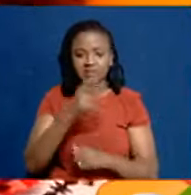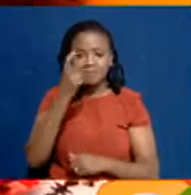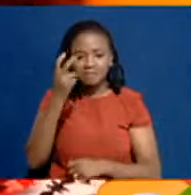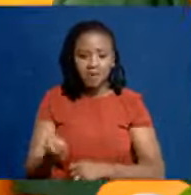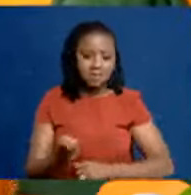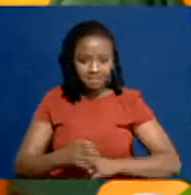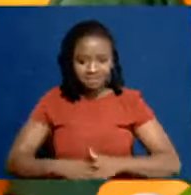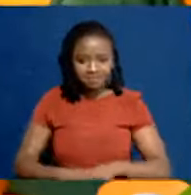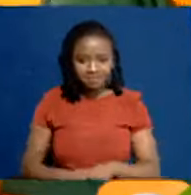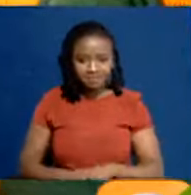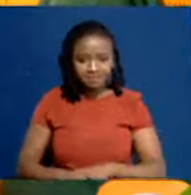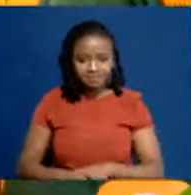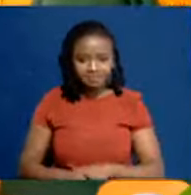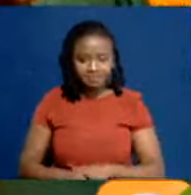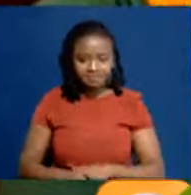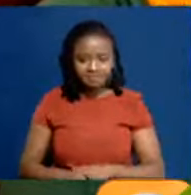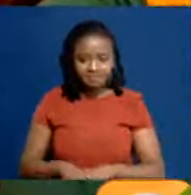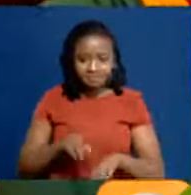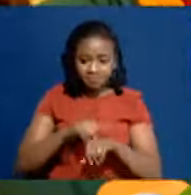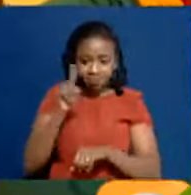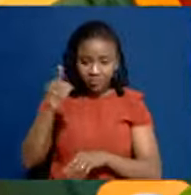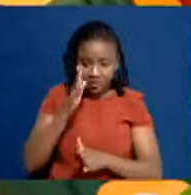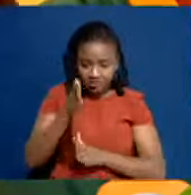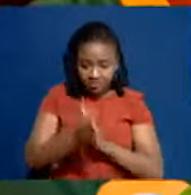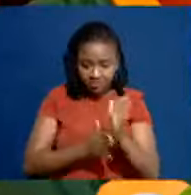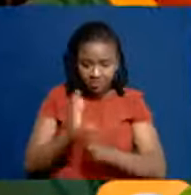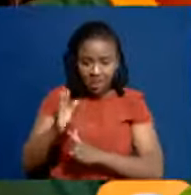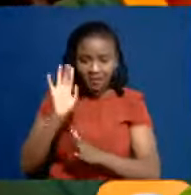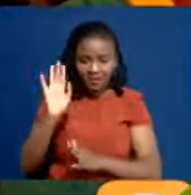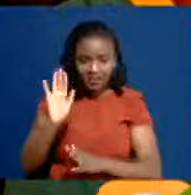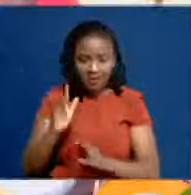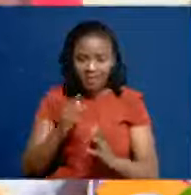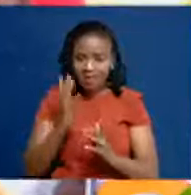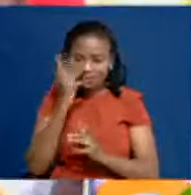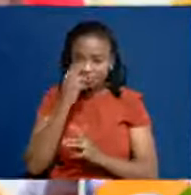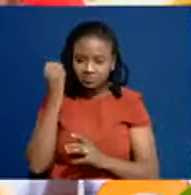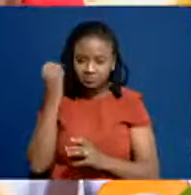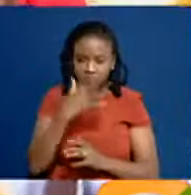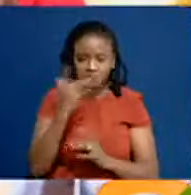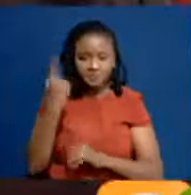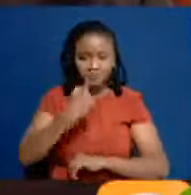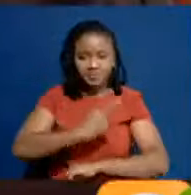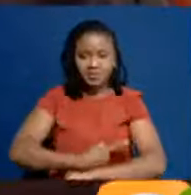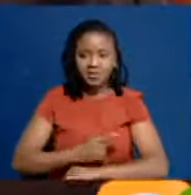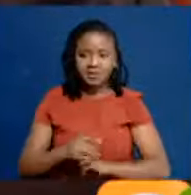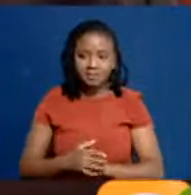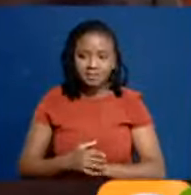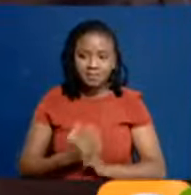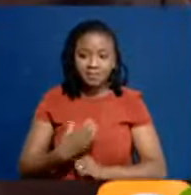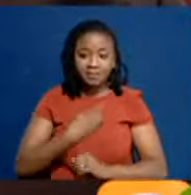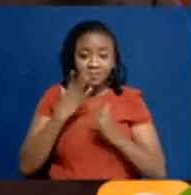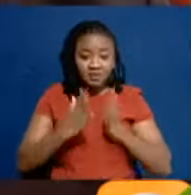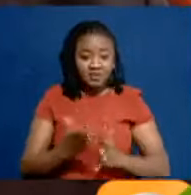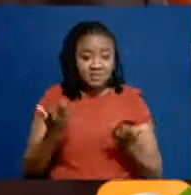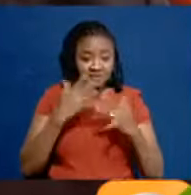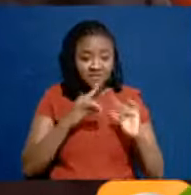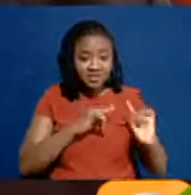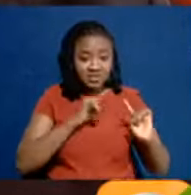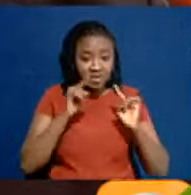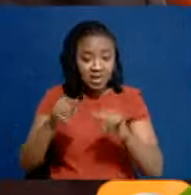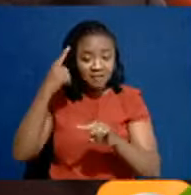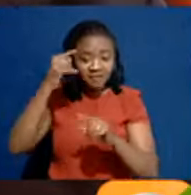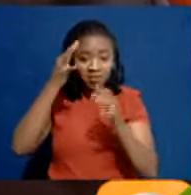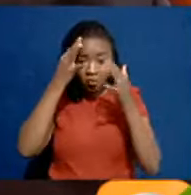mysteriously as he was preparing for his big day, cutting short the wedding plans. Guests who had arrived for the